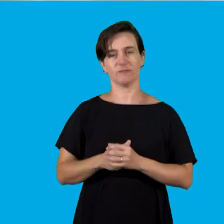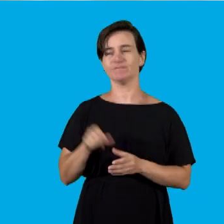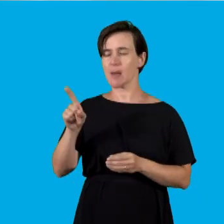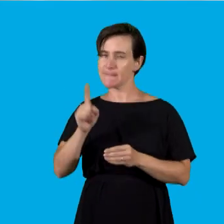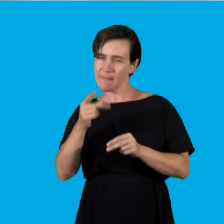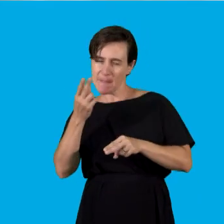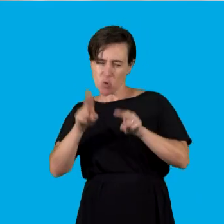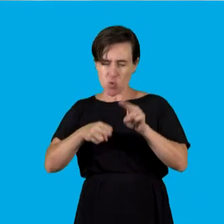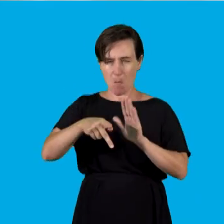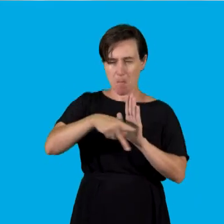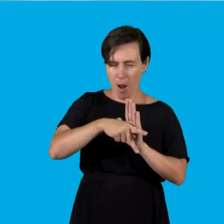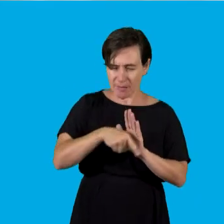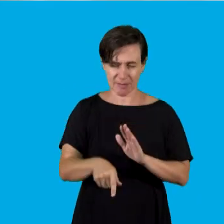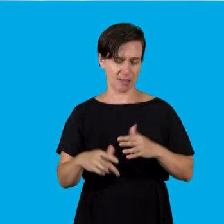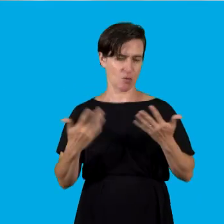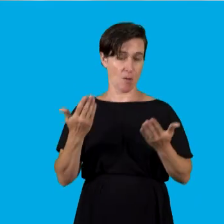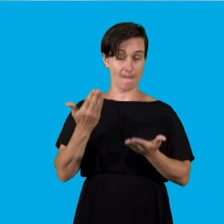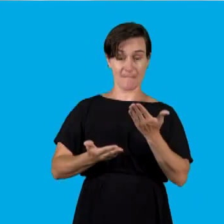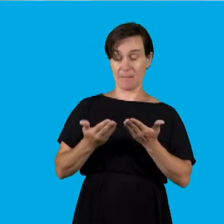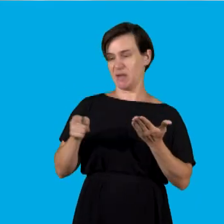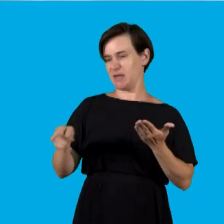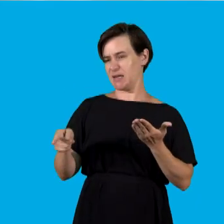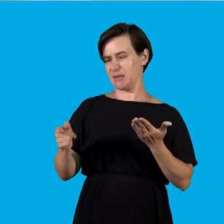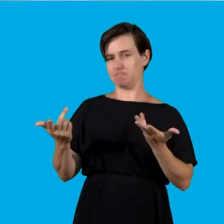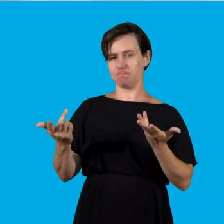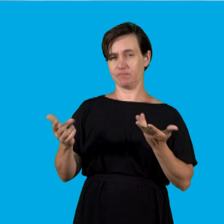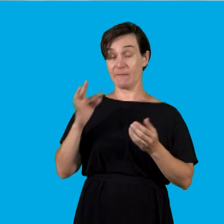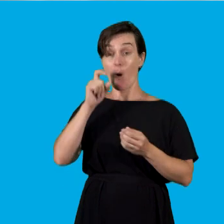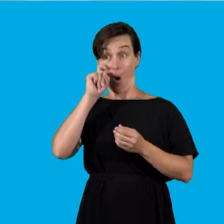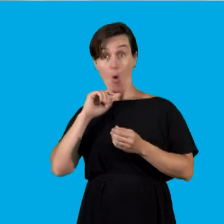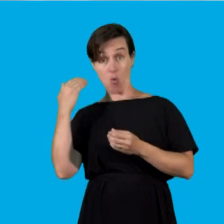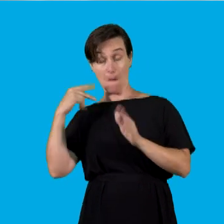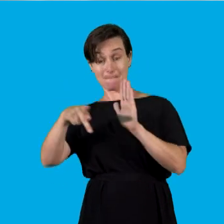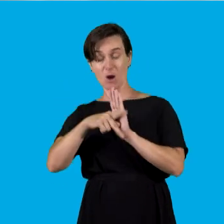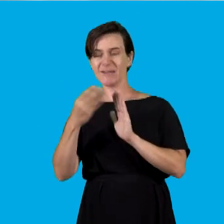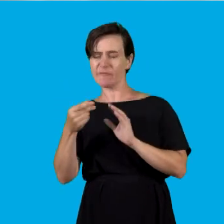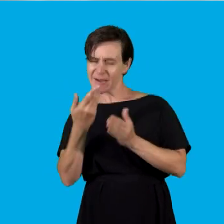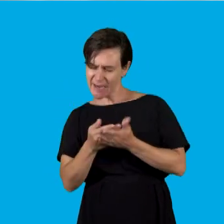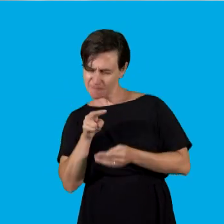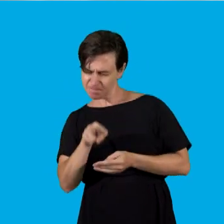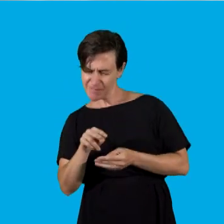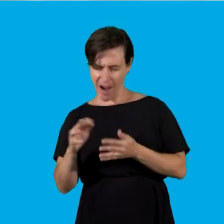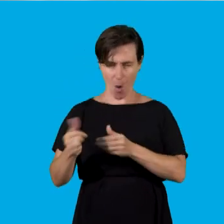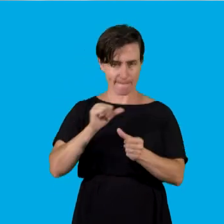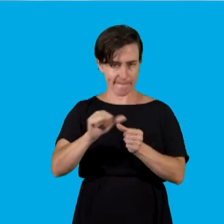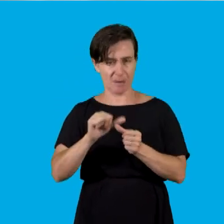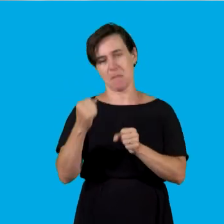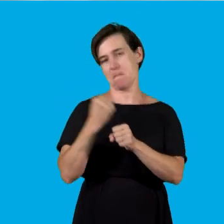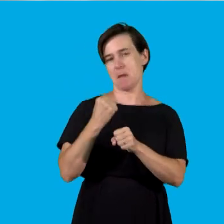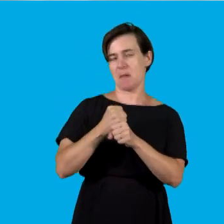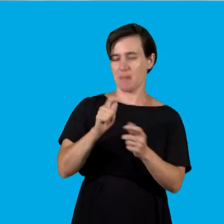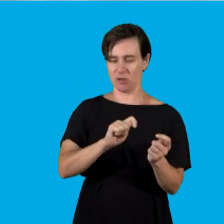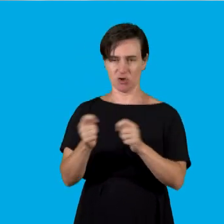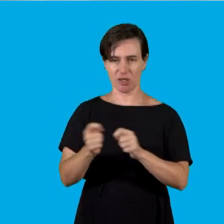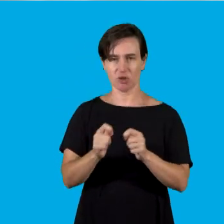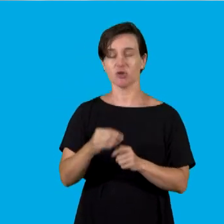to do what? They need to create new policies. If they don't create new policies, what they can do, they can amend the current policies that they have,